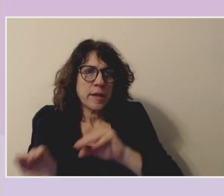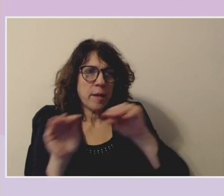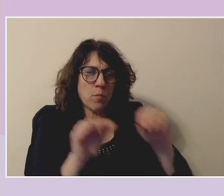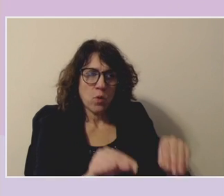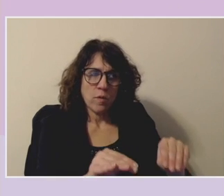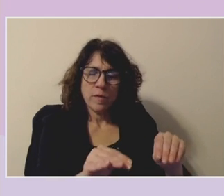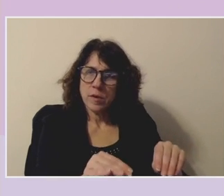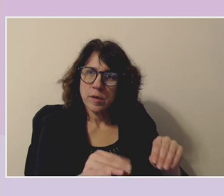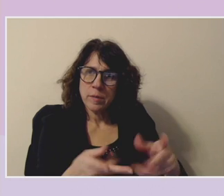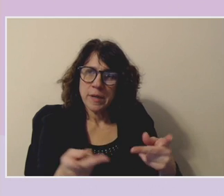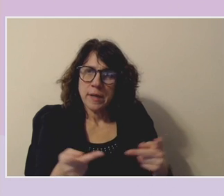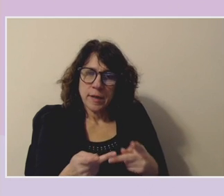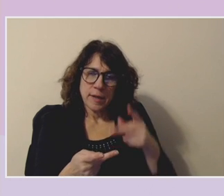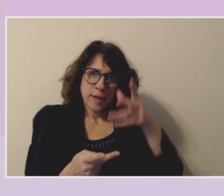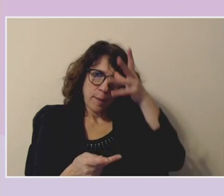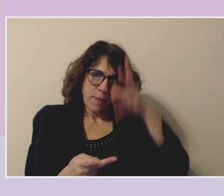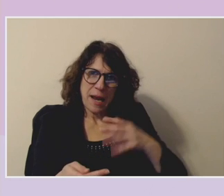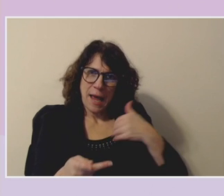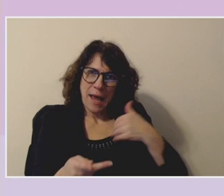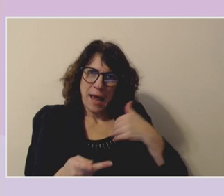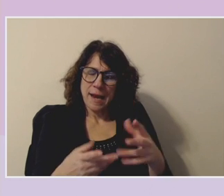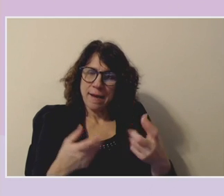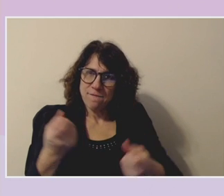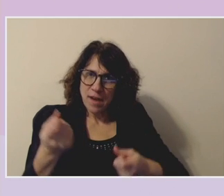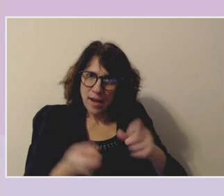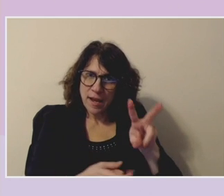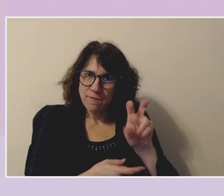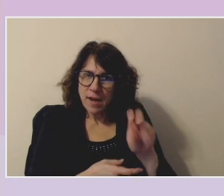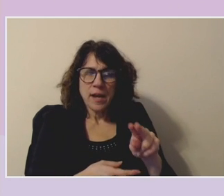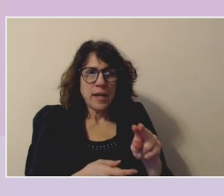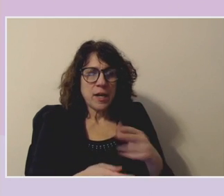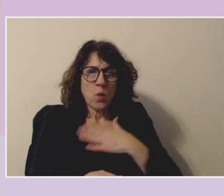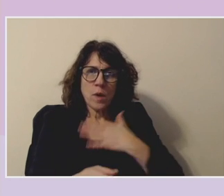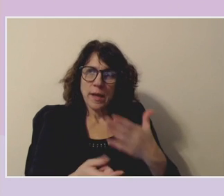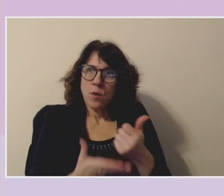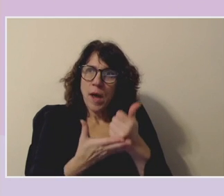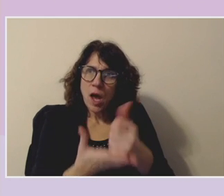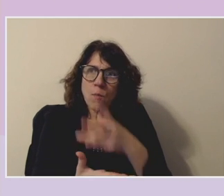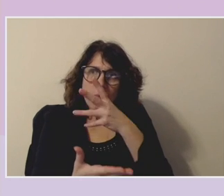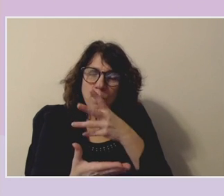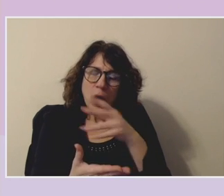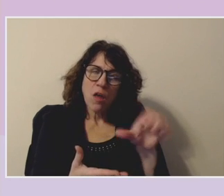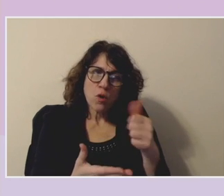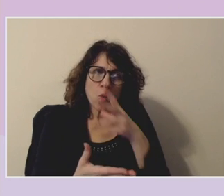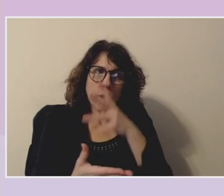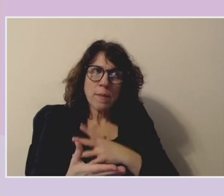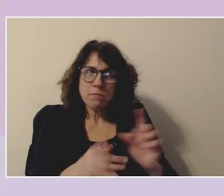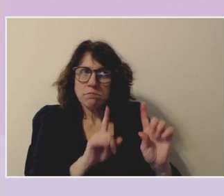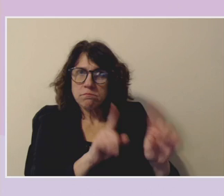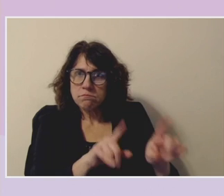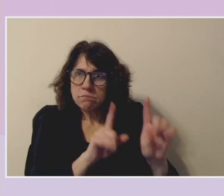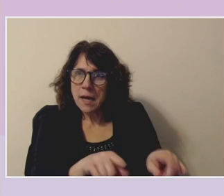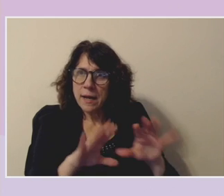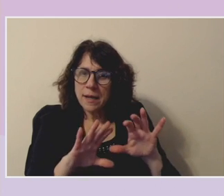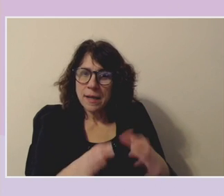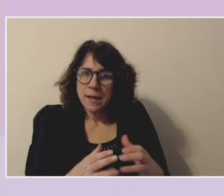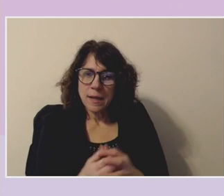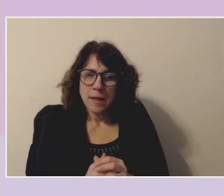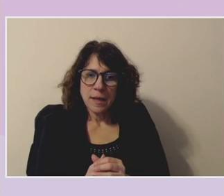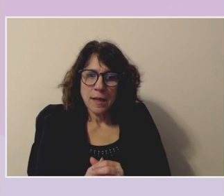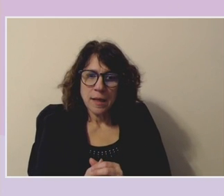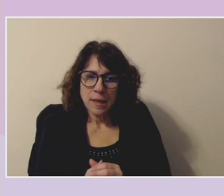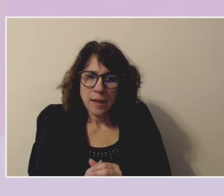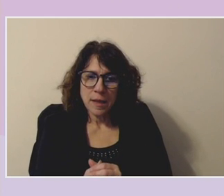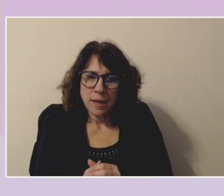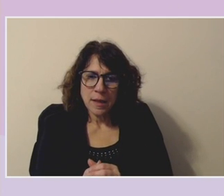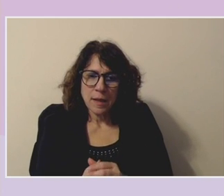that had a van, and he was willing to help some of the other ladies get to the classes. Well, none of them spoke the same language, except